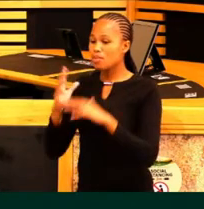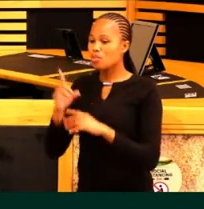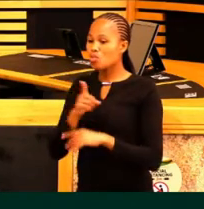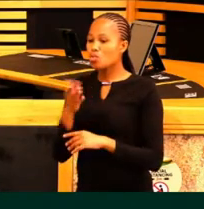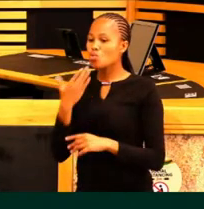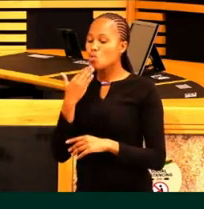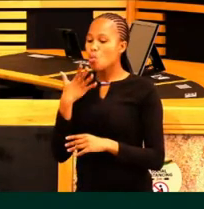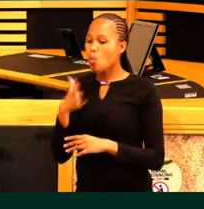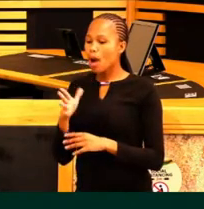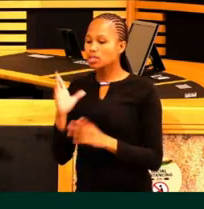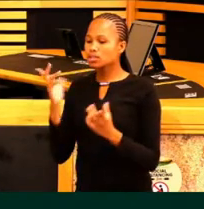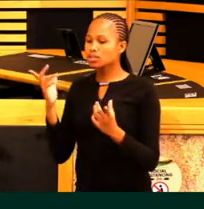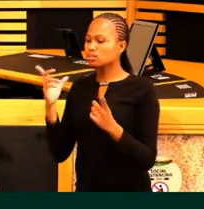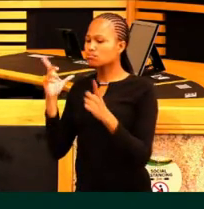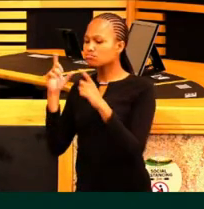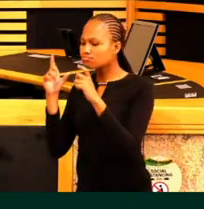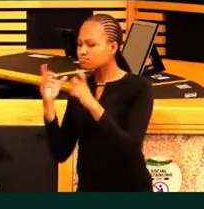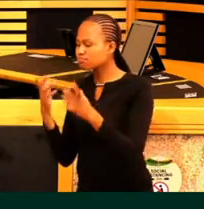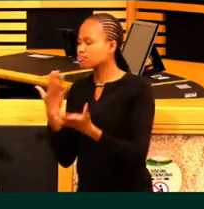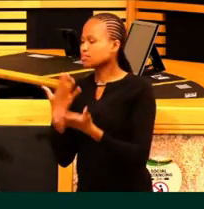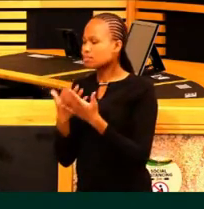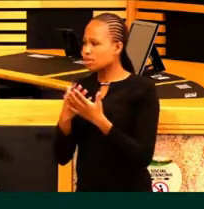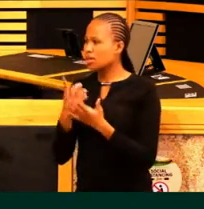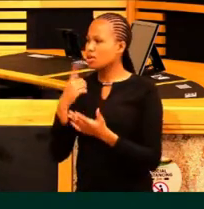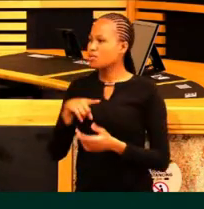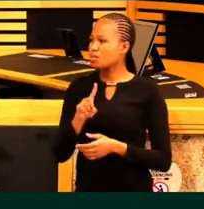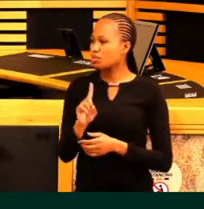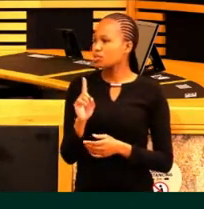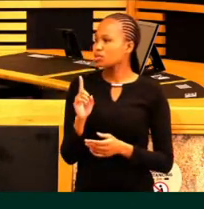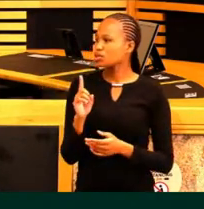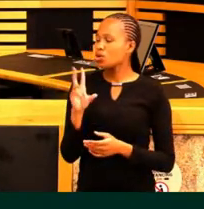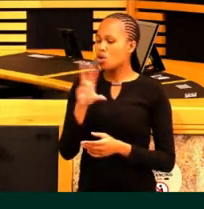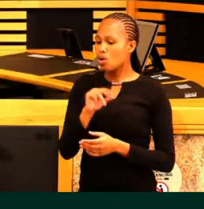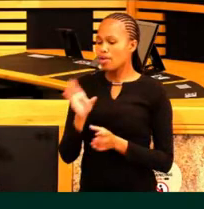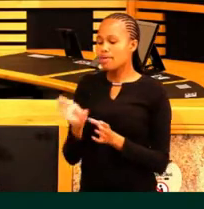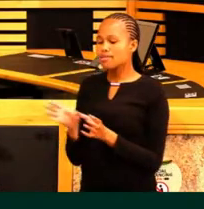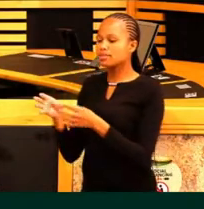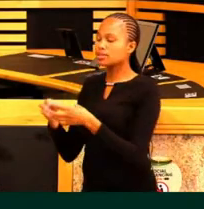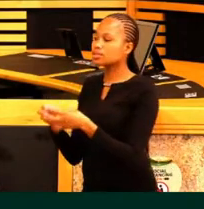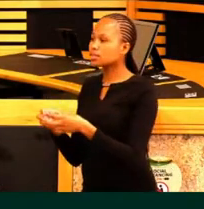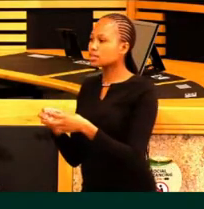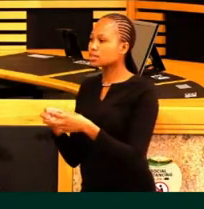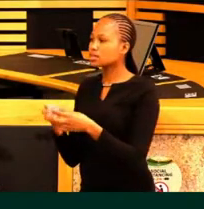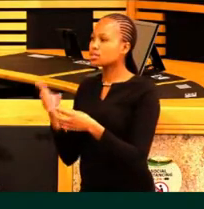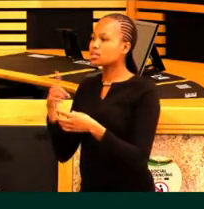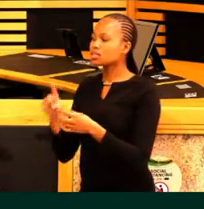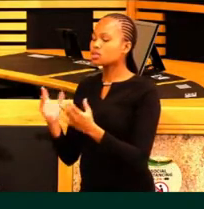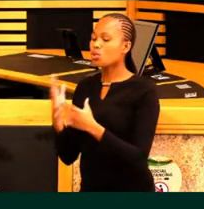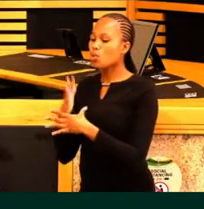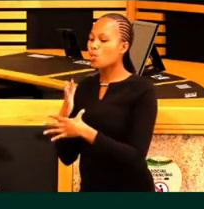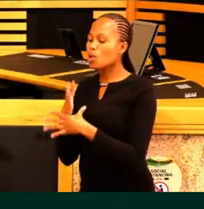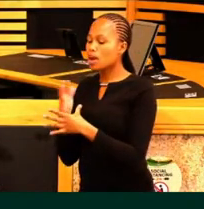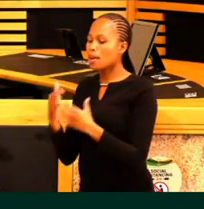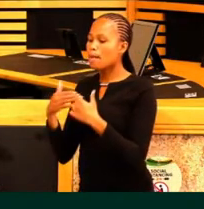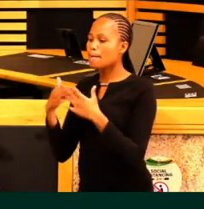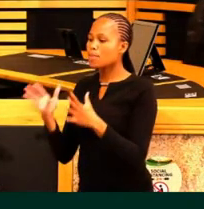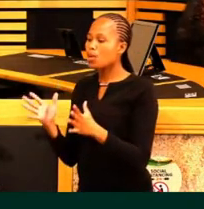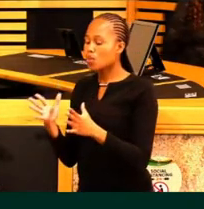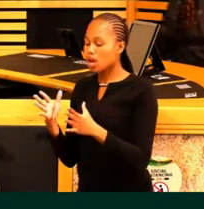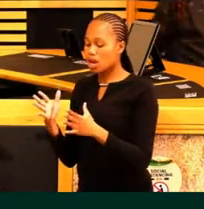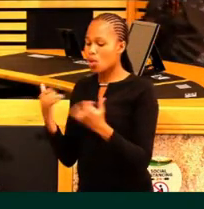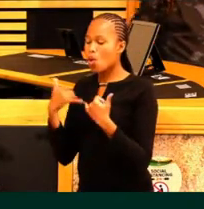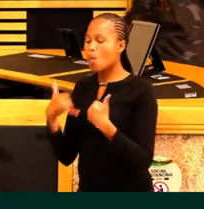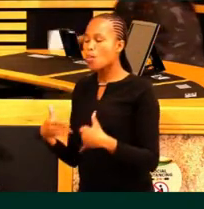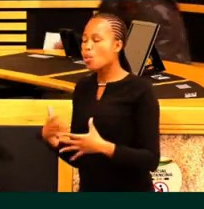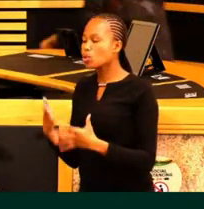photography as well as taking those who are in the automotive sector through e-bodyworks by vulner reports